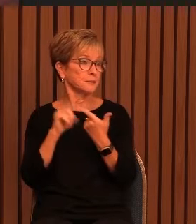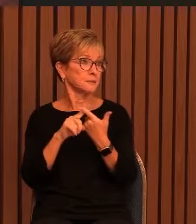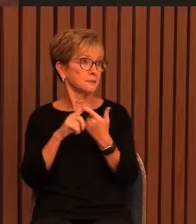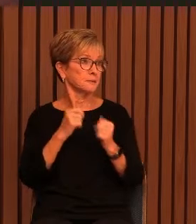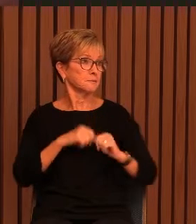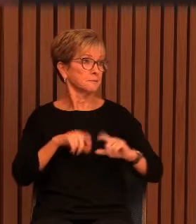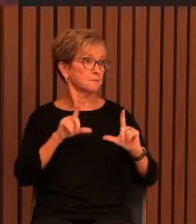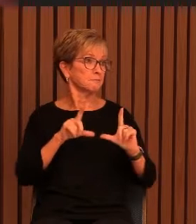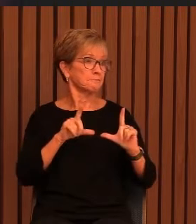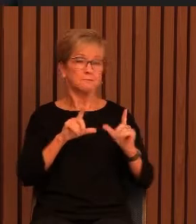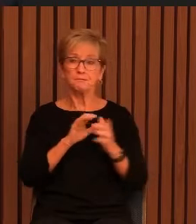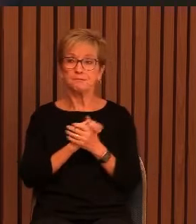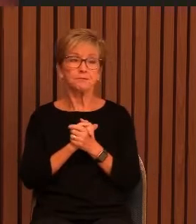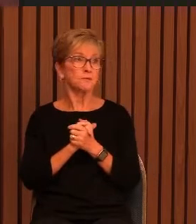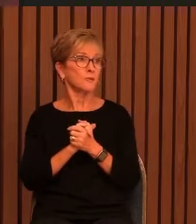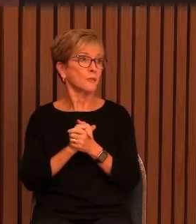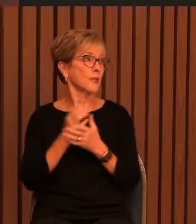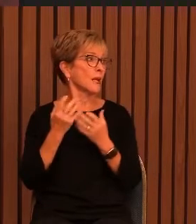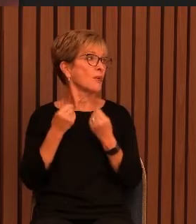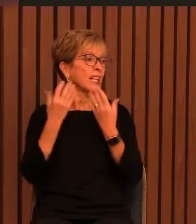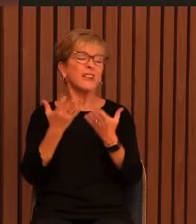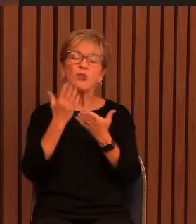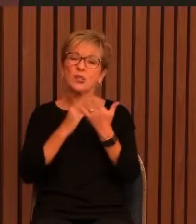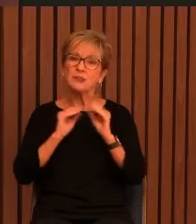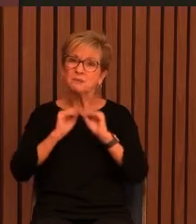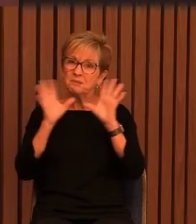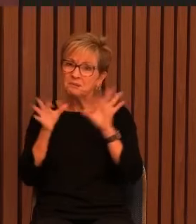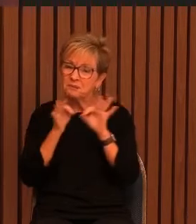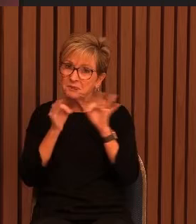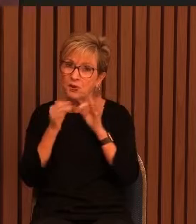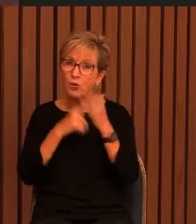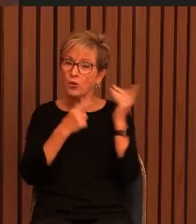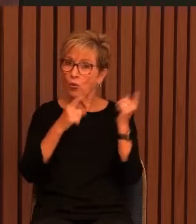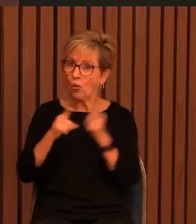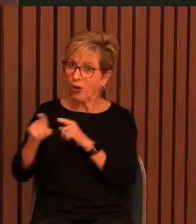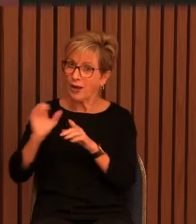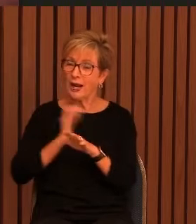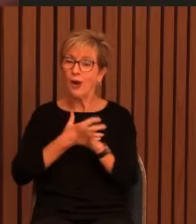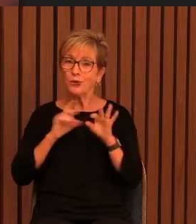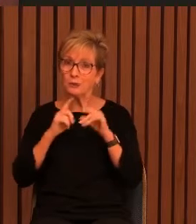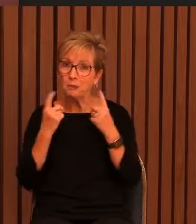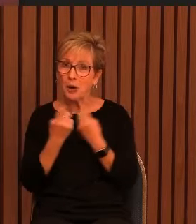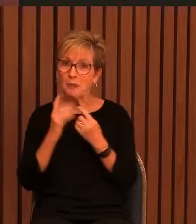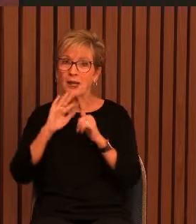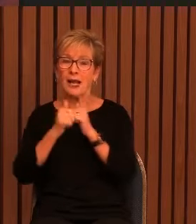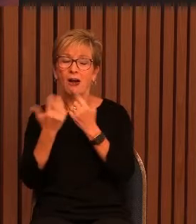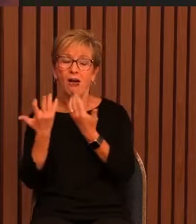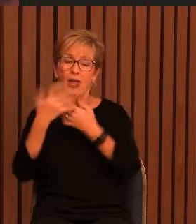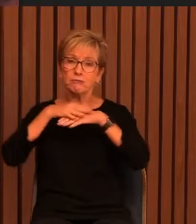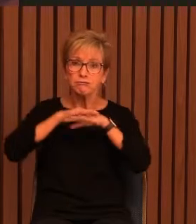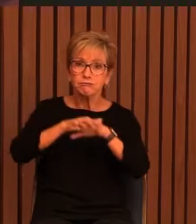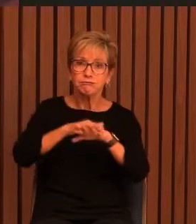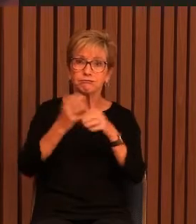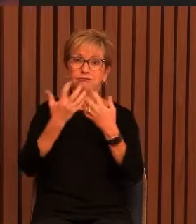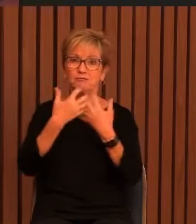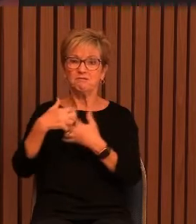Just to kind of help some clarity around the work that's currently going on with the department and how all that feeds in.